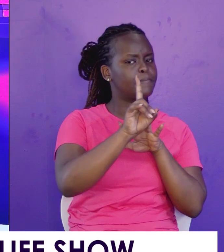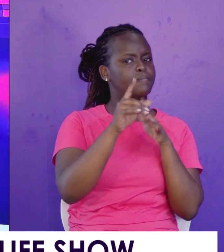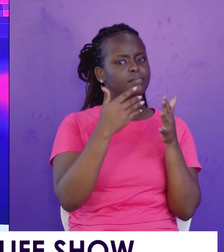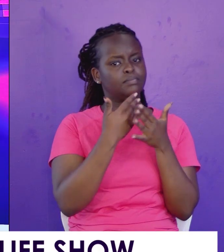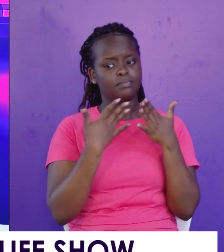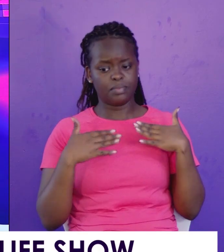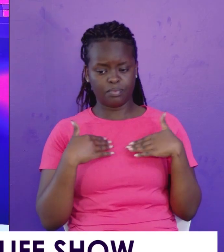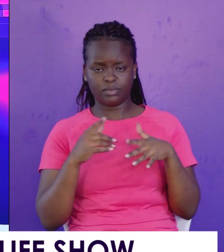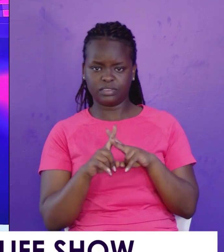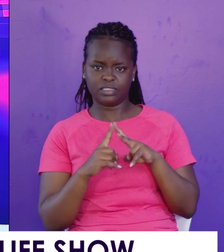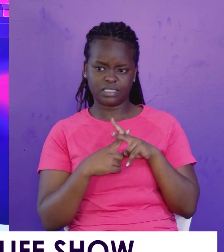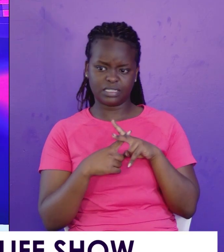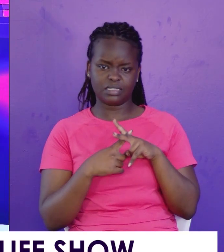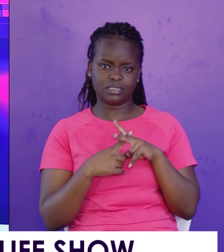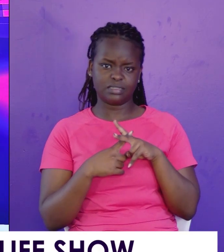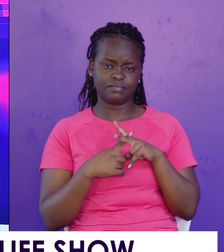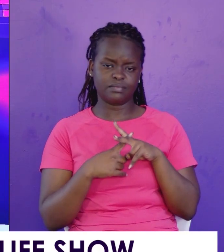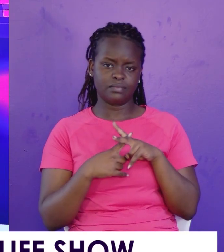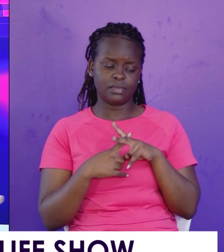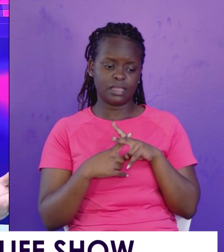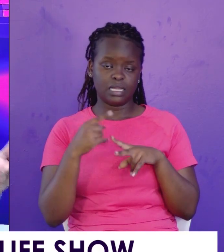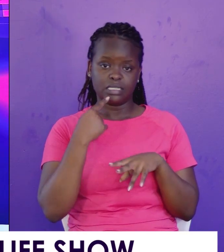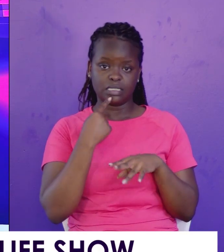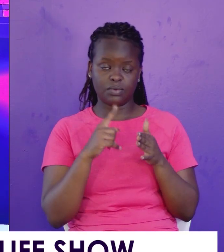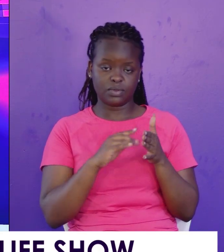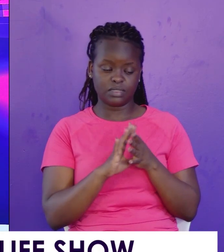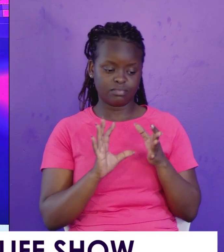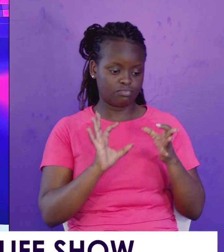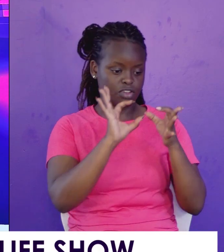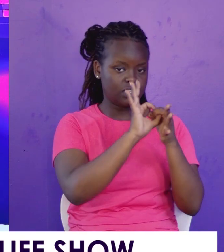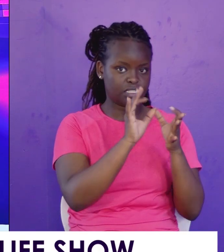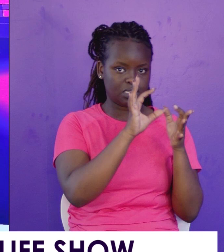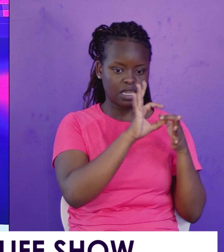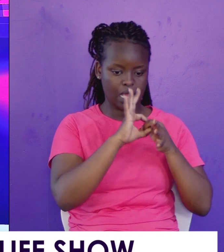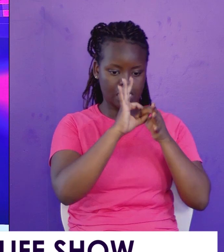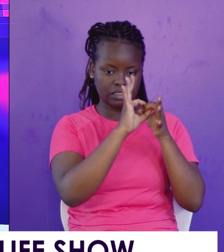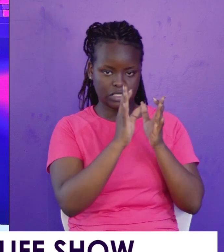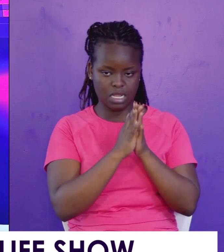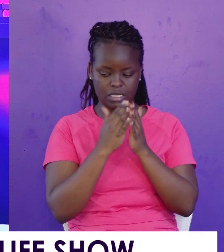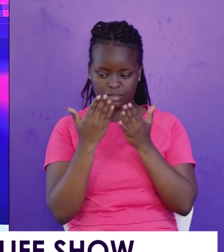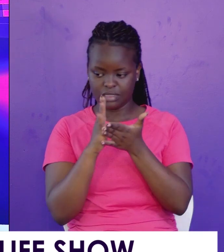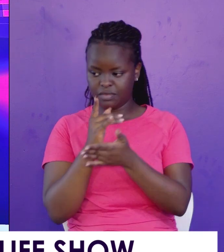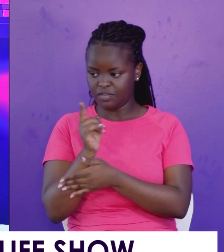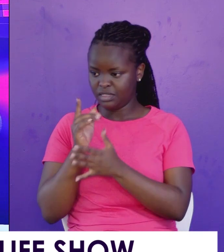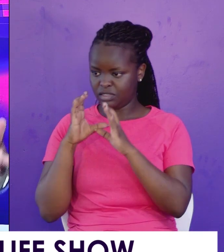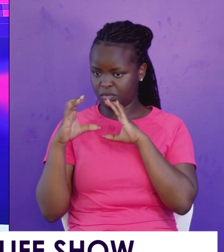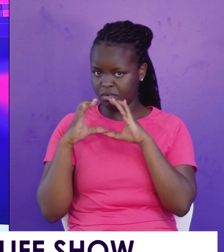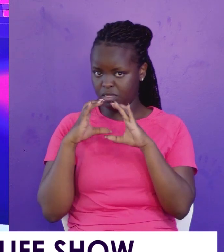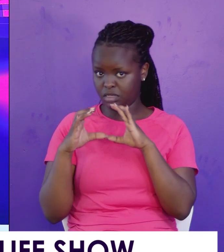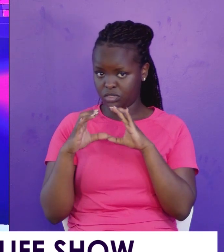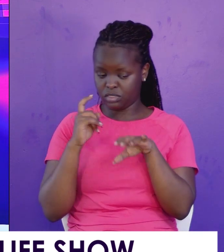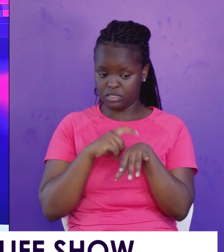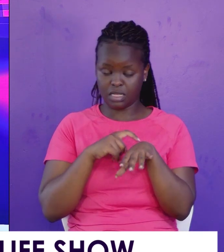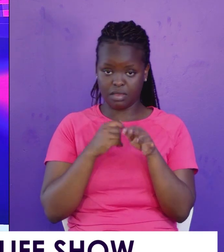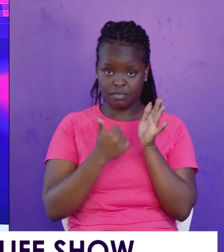it plug-in their cultural norms into some of this communication. And so the Thai issue